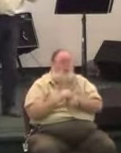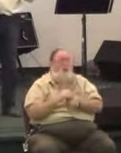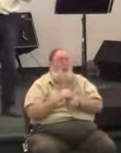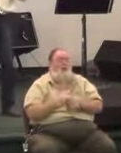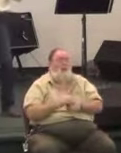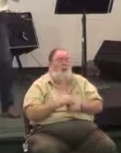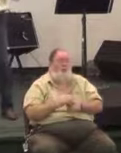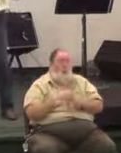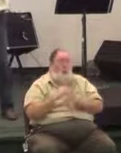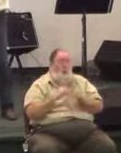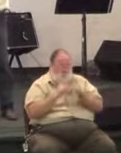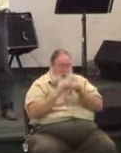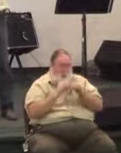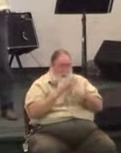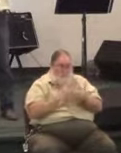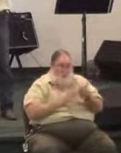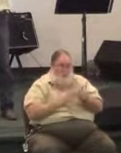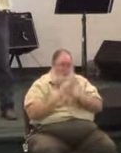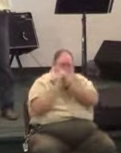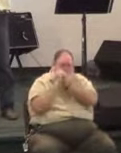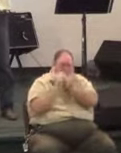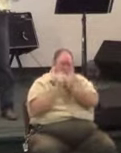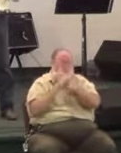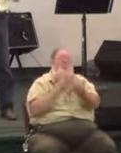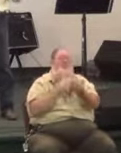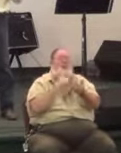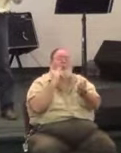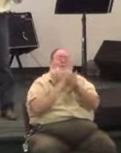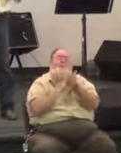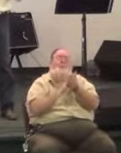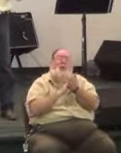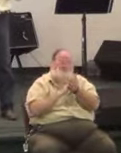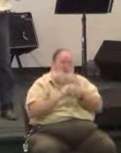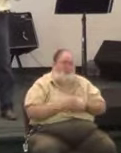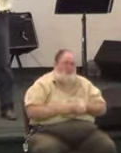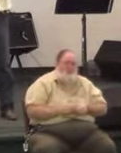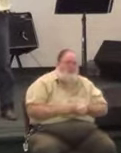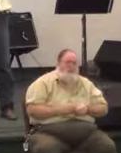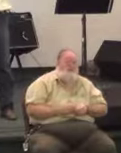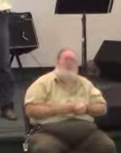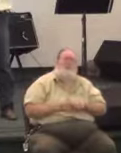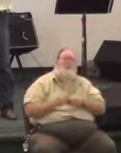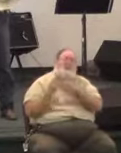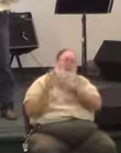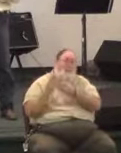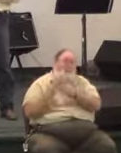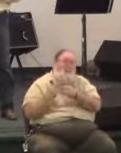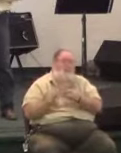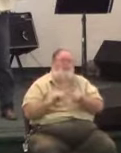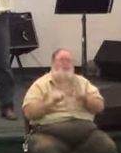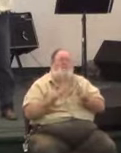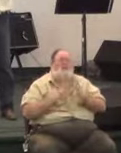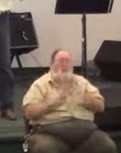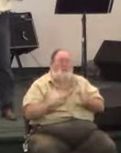Savior. There are different ways that we worship. We worship with our tithes and offerings. We worship with singing.